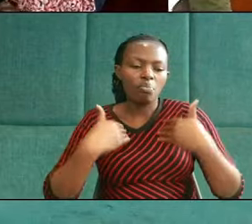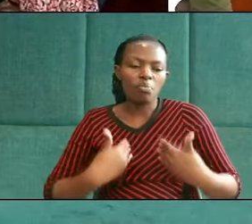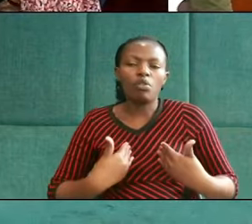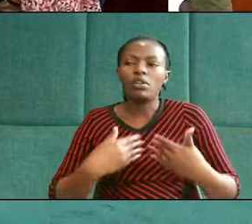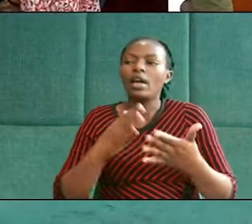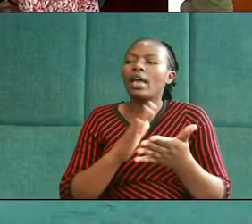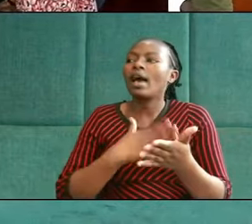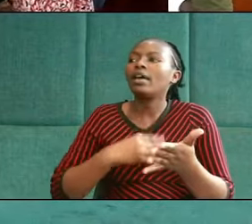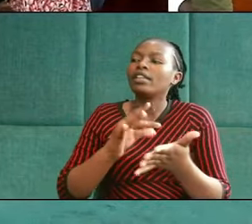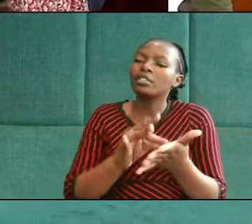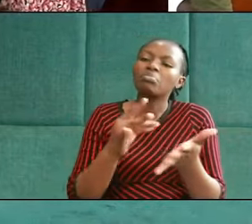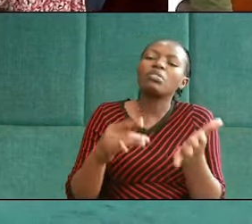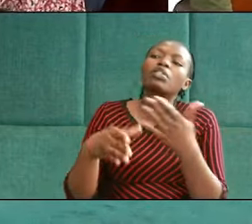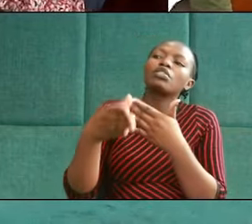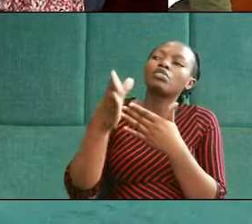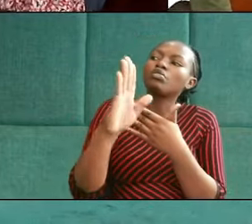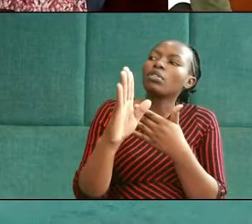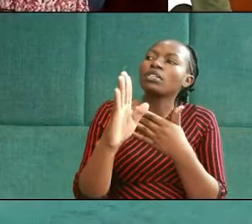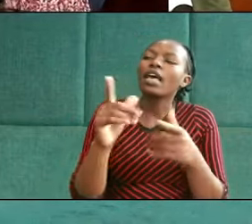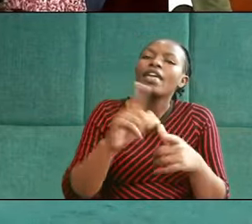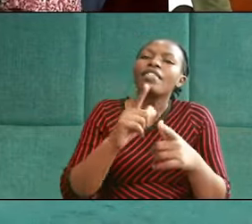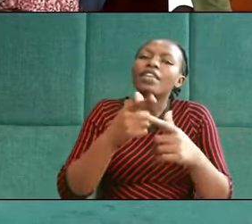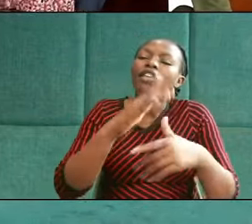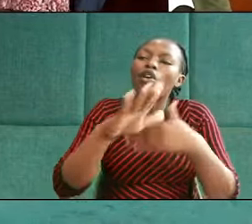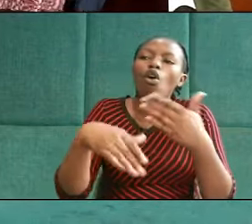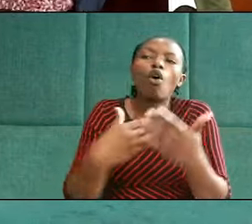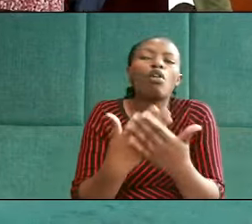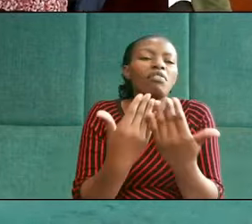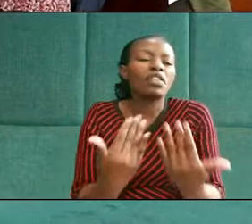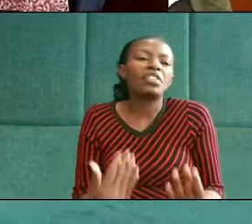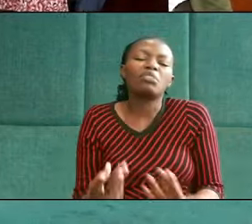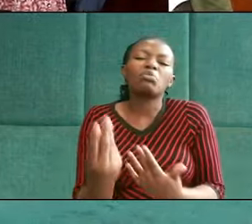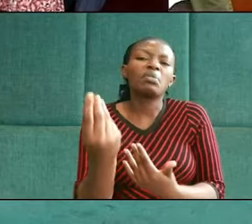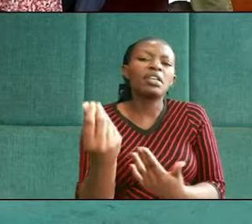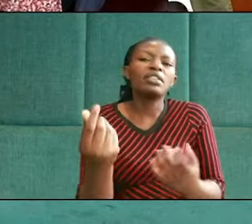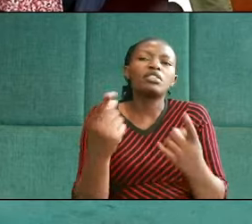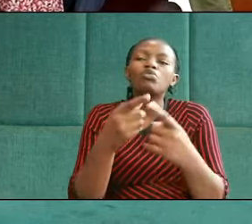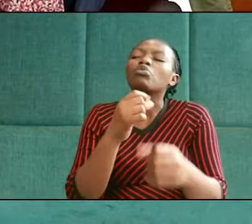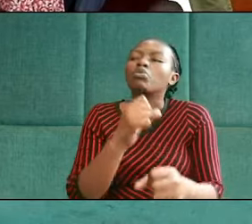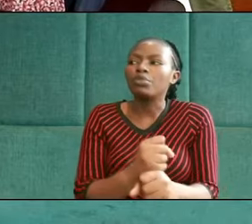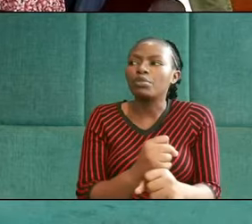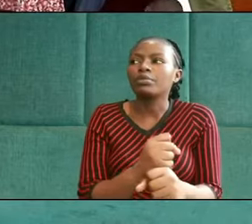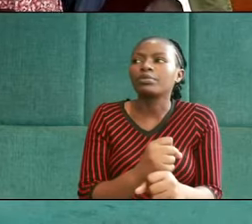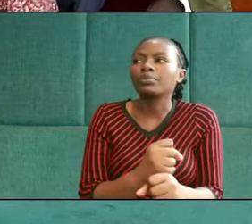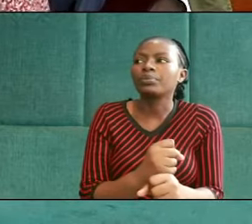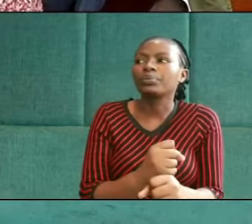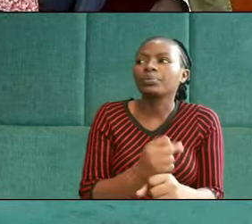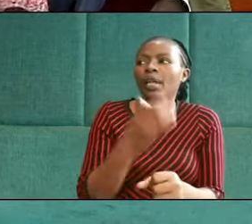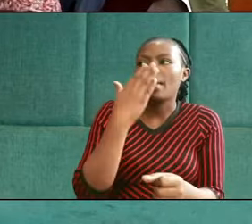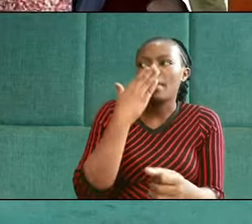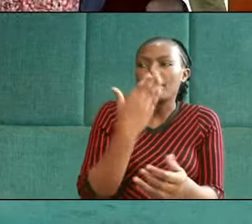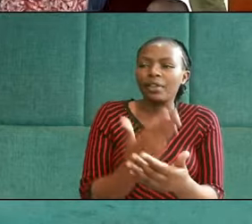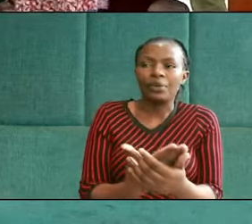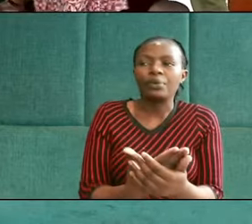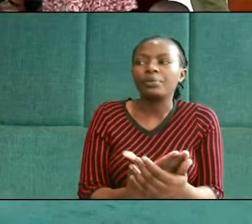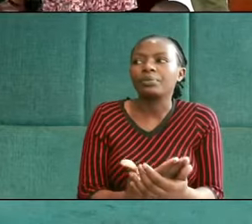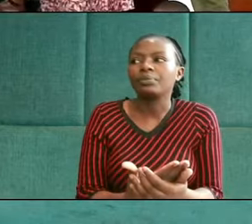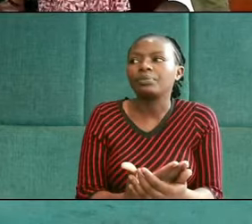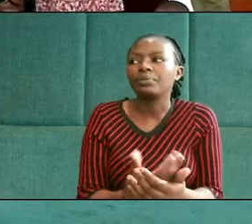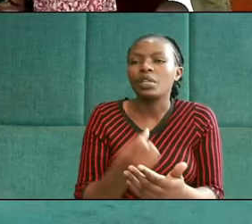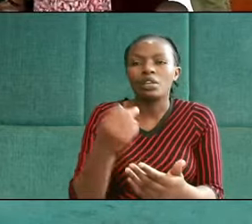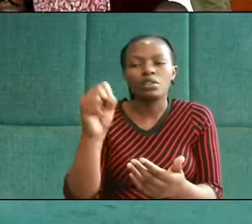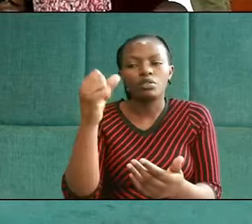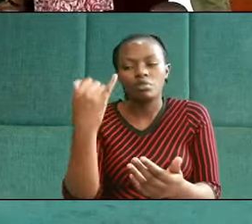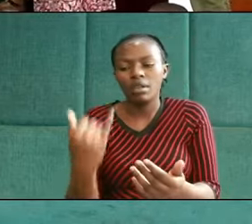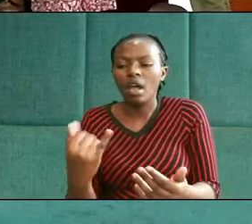all your soul? Yes. And then it will be very easy to do your duties, isn't it? Yes. Okay, so now we are going